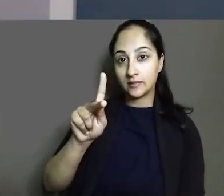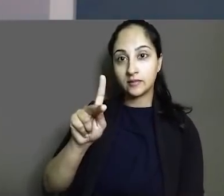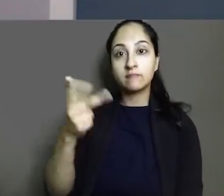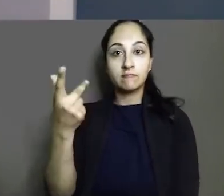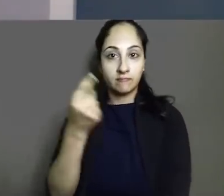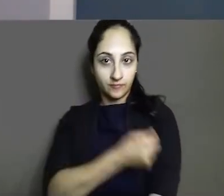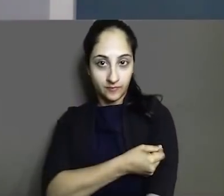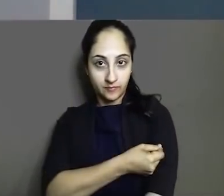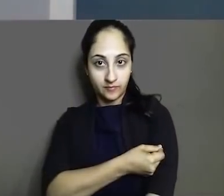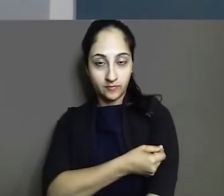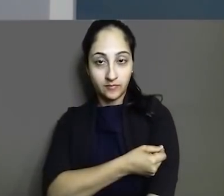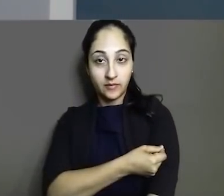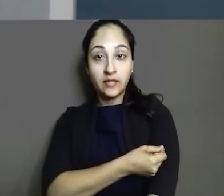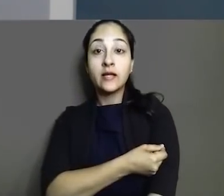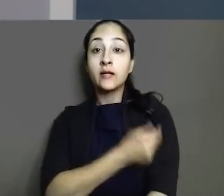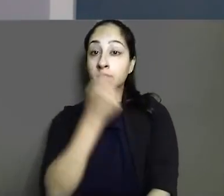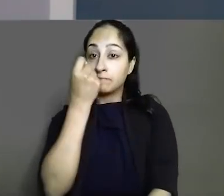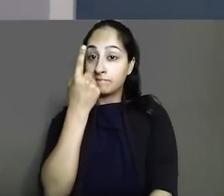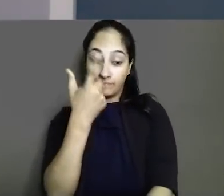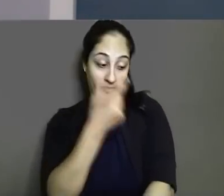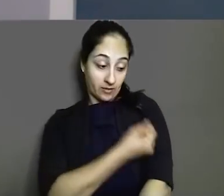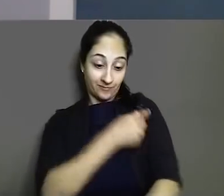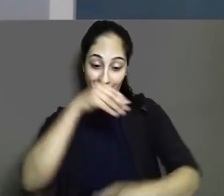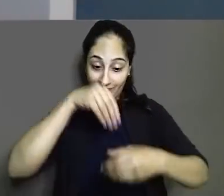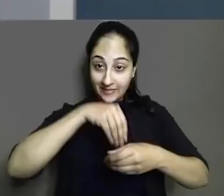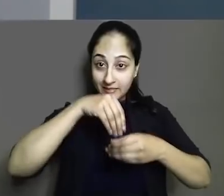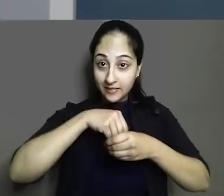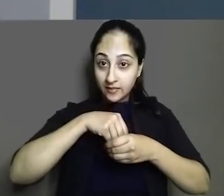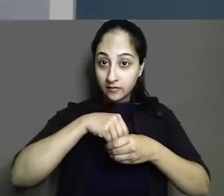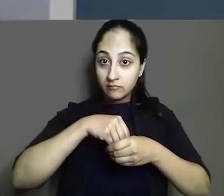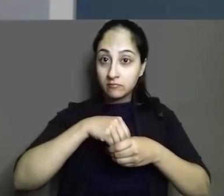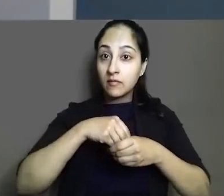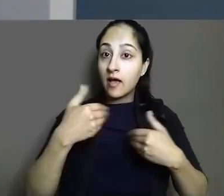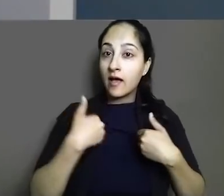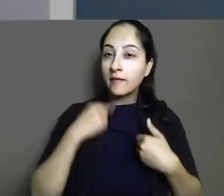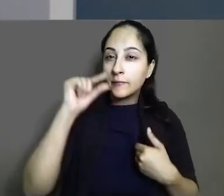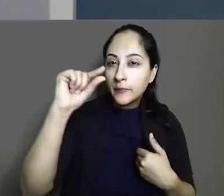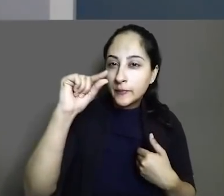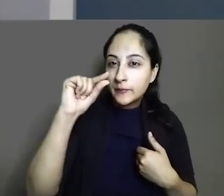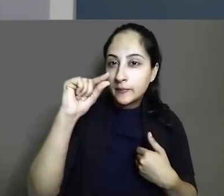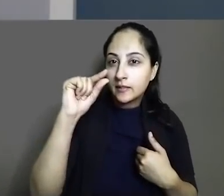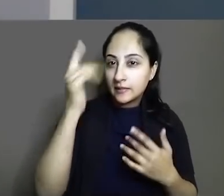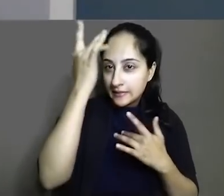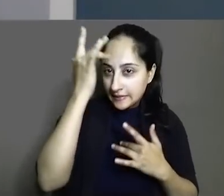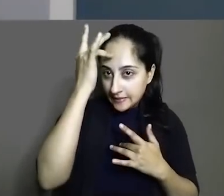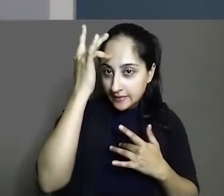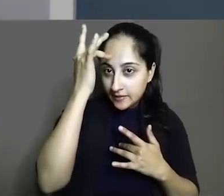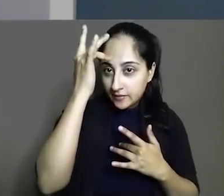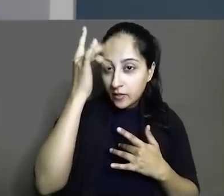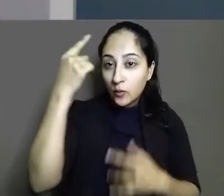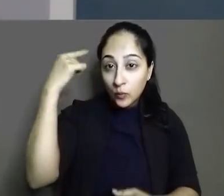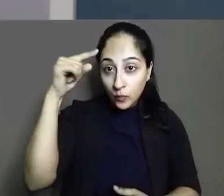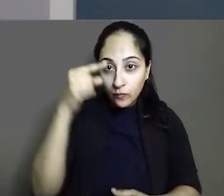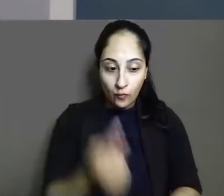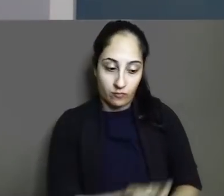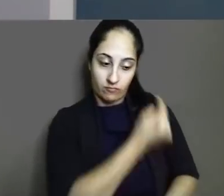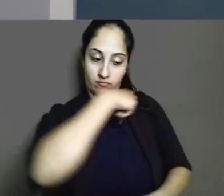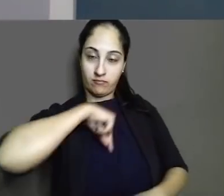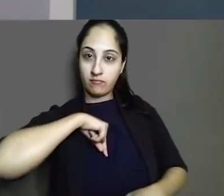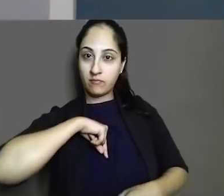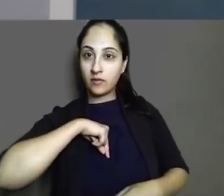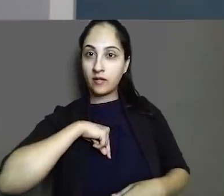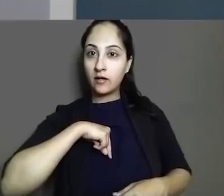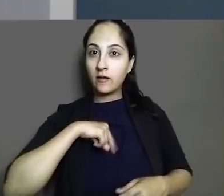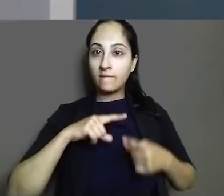get a vaccine, you expect side effects because these are the signs that the vaccine is working and your body is